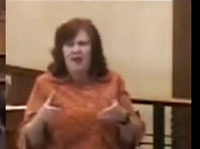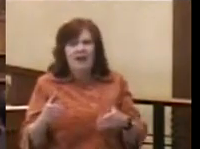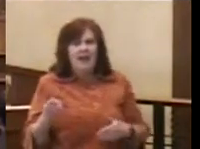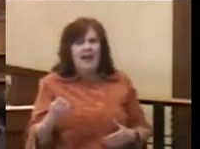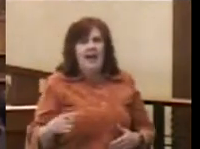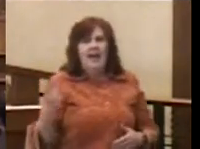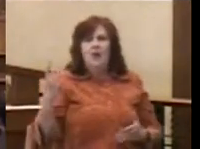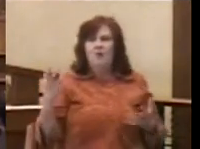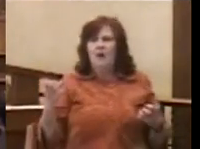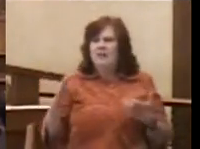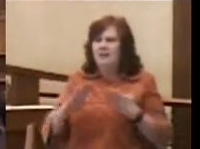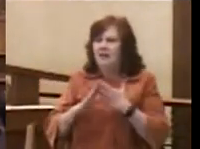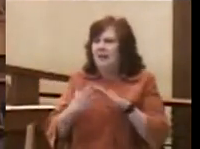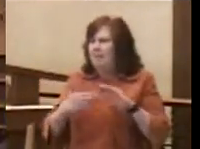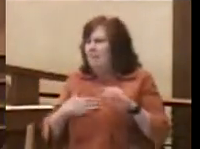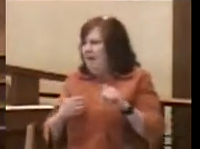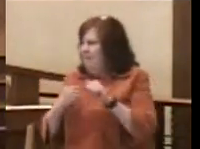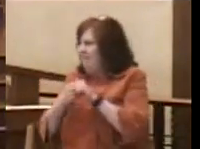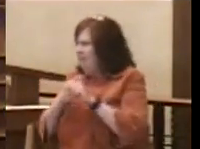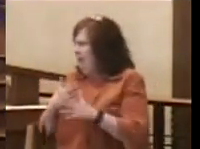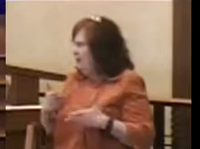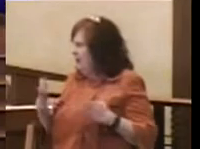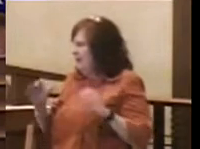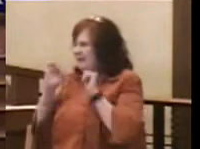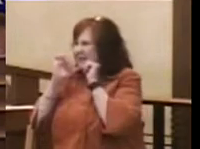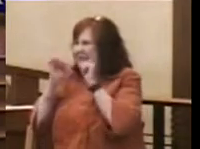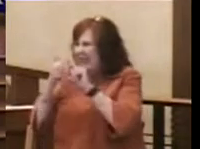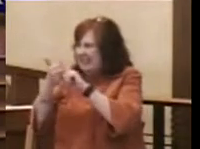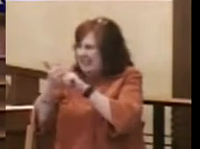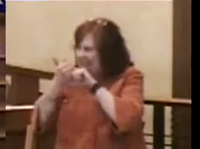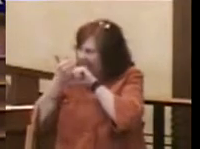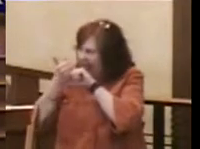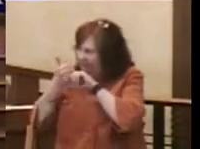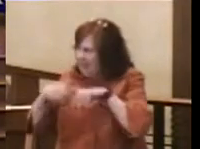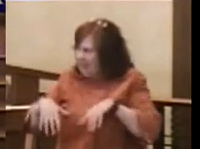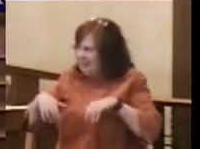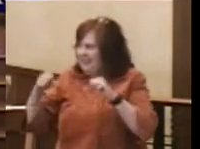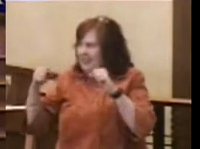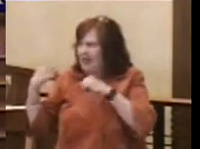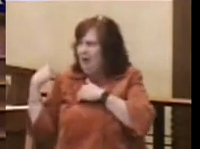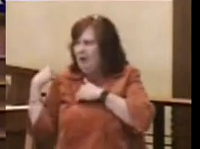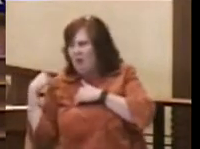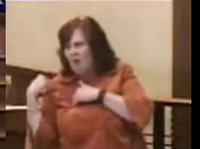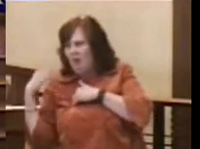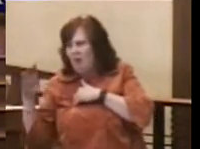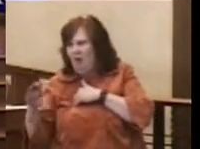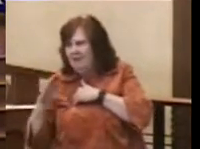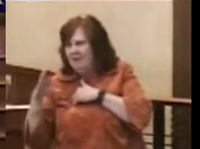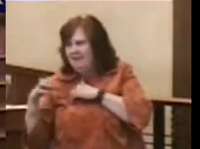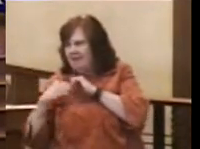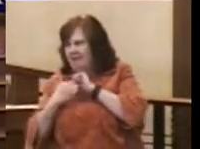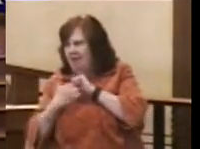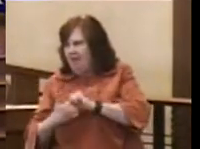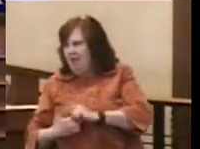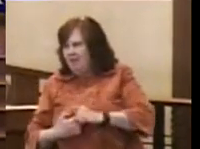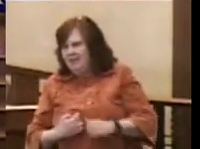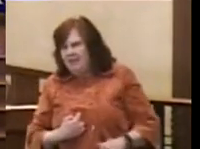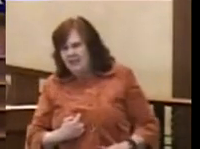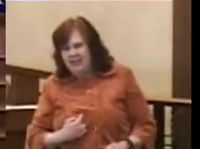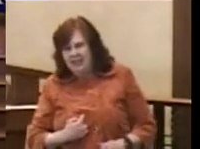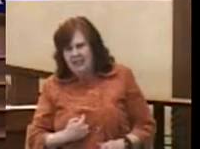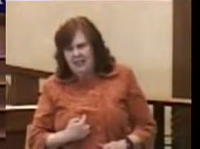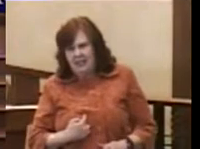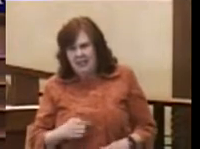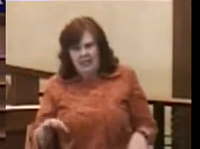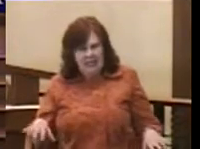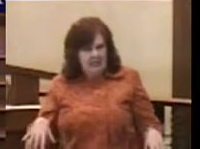any want to become my followers, let them deny themselves and take up their cross and follow me." Take